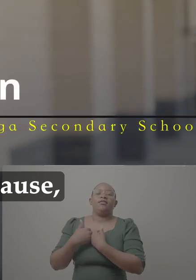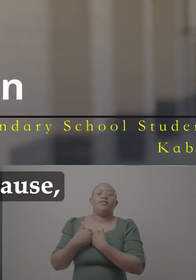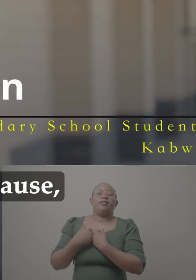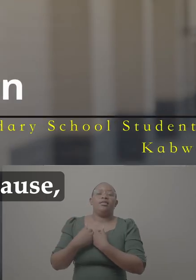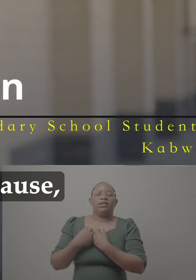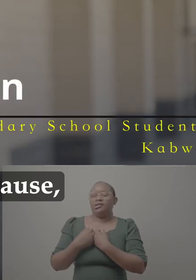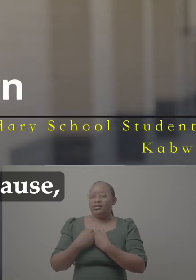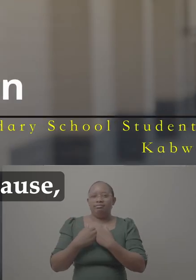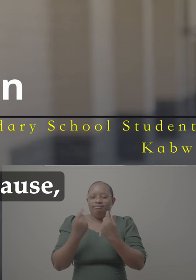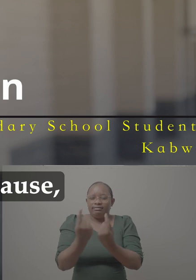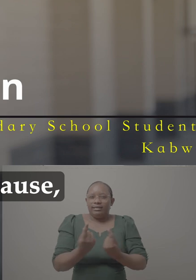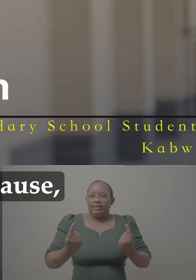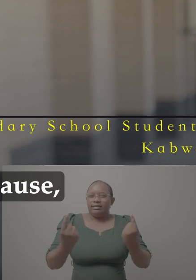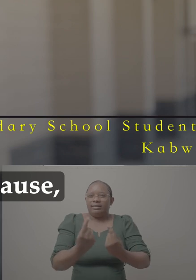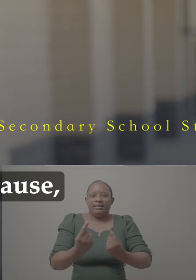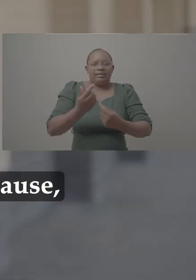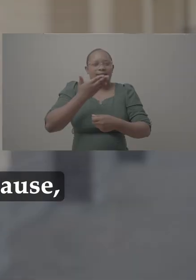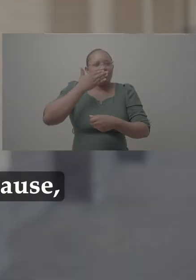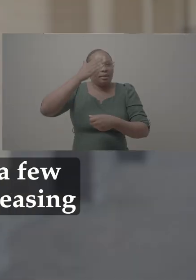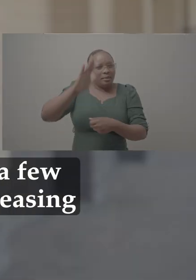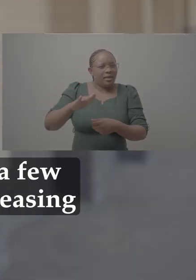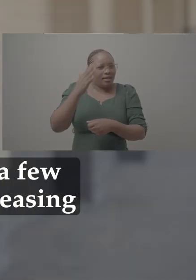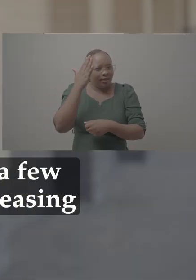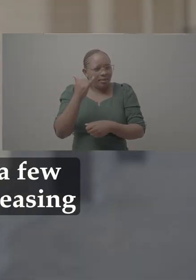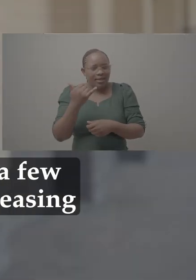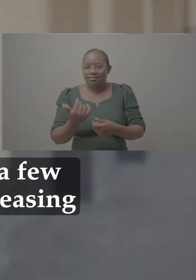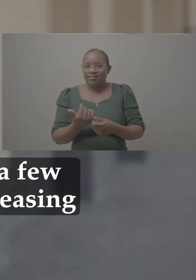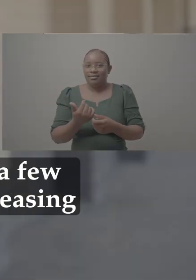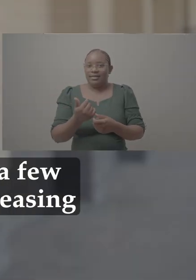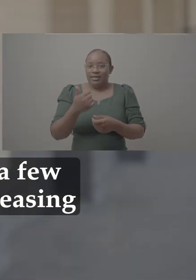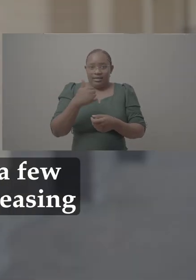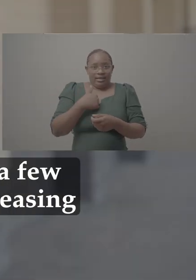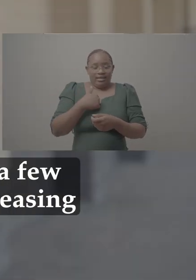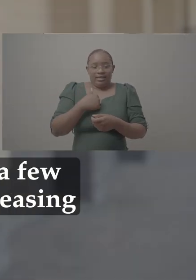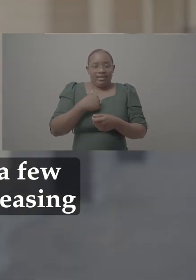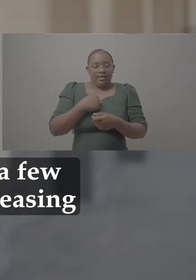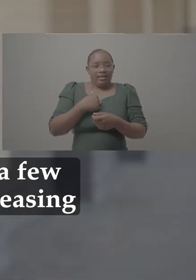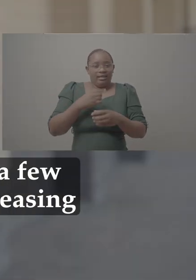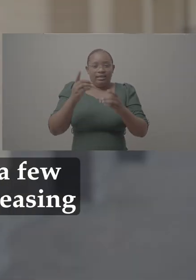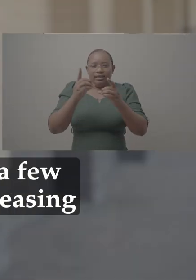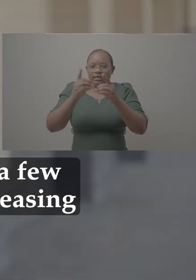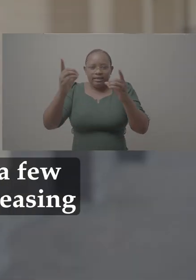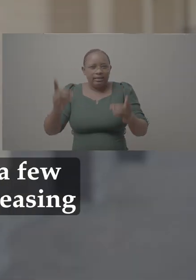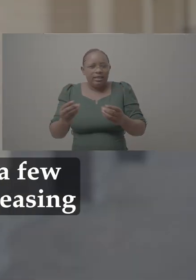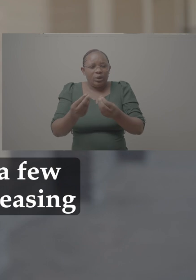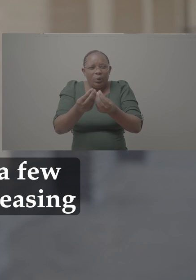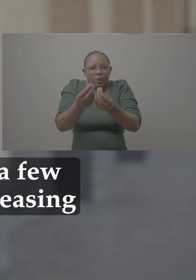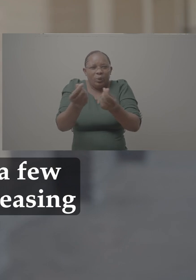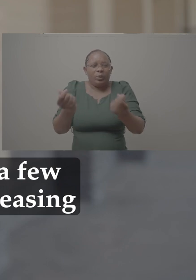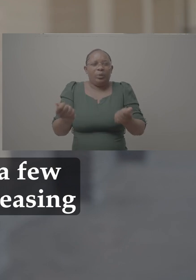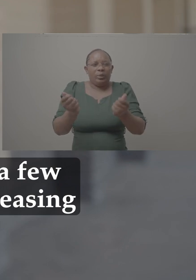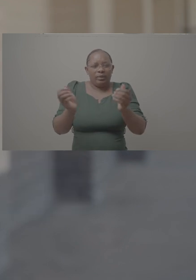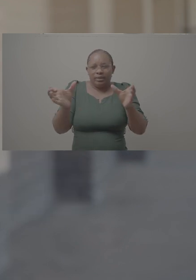The situation wasn't really good because firstly when we came, yes, we were few, but the numbers in our class